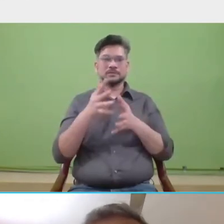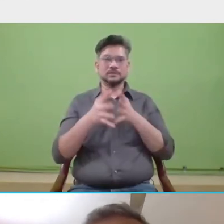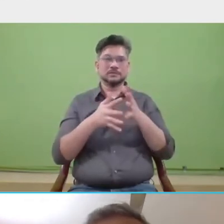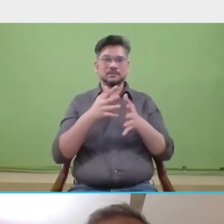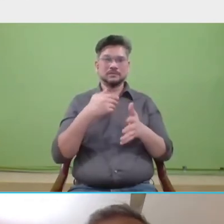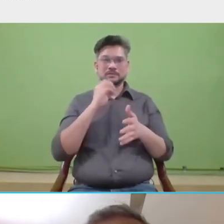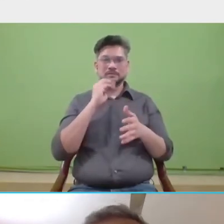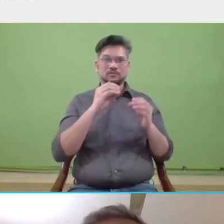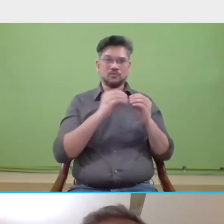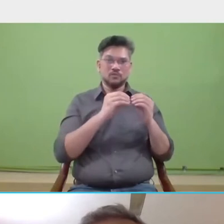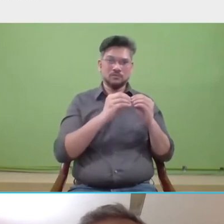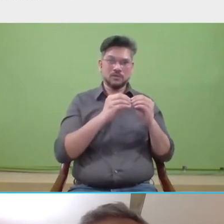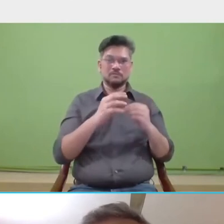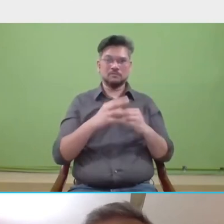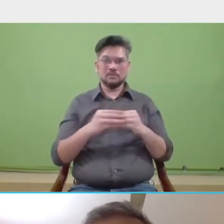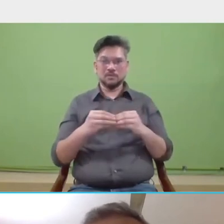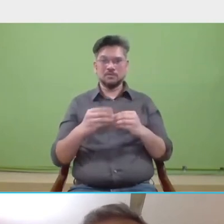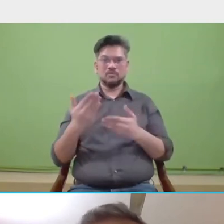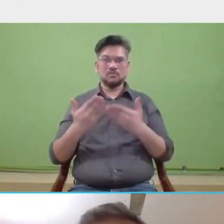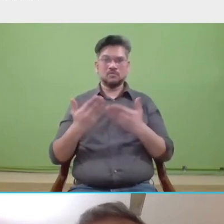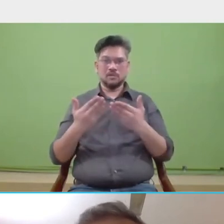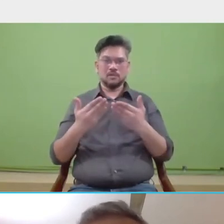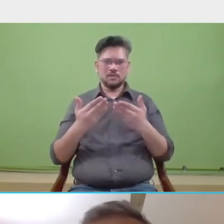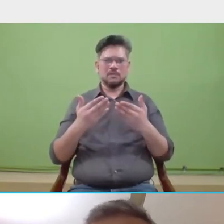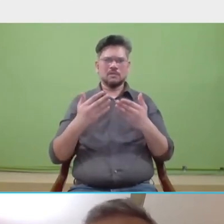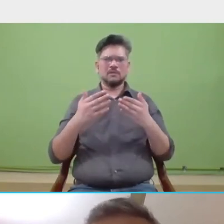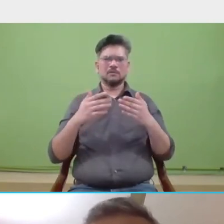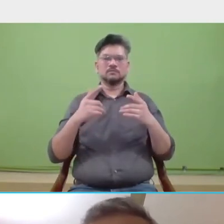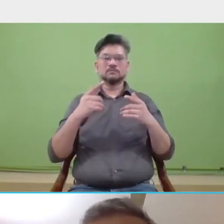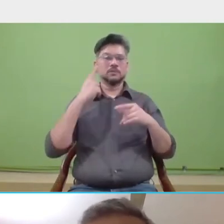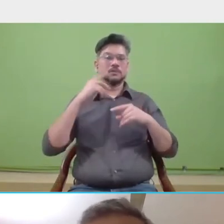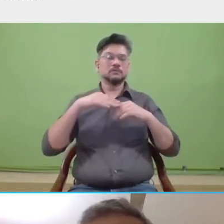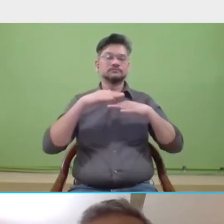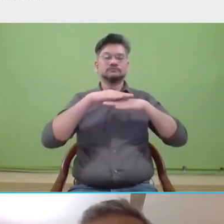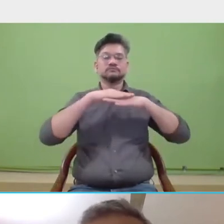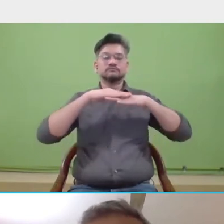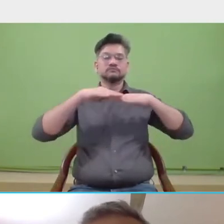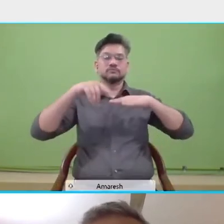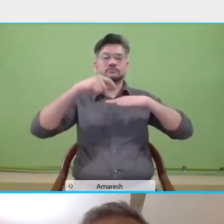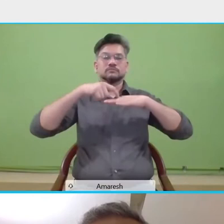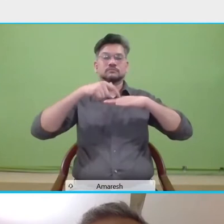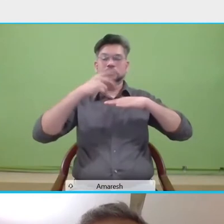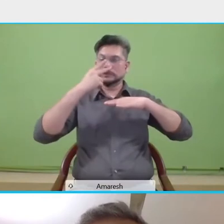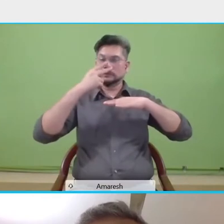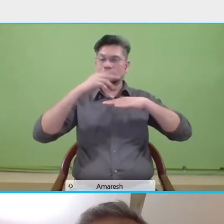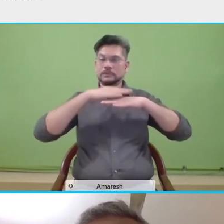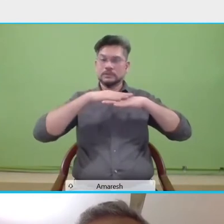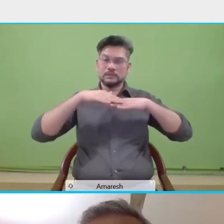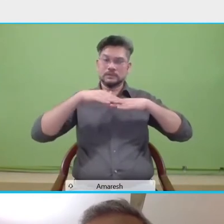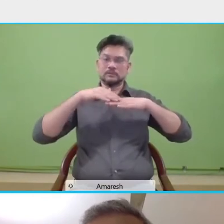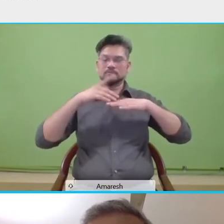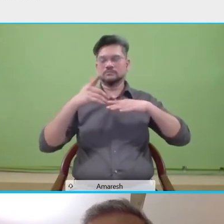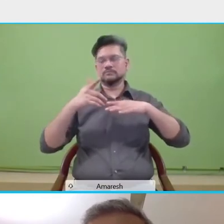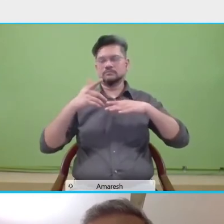we are basically looking at that that level that is the surface level in spoken language